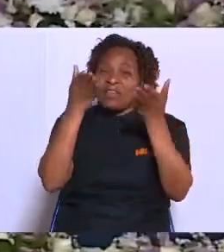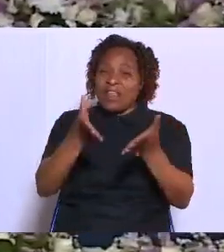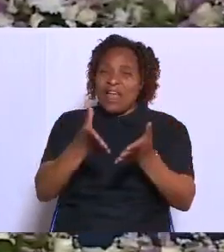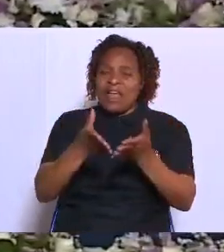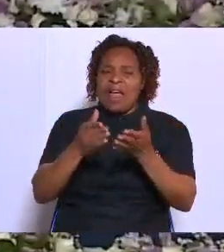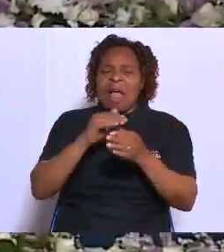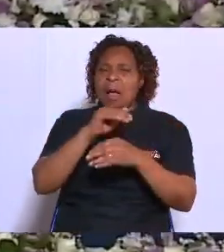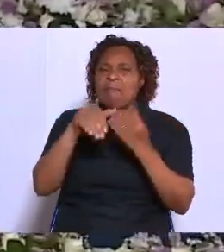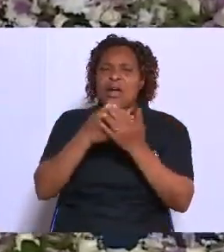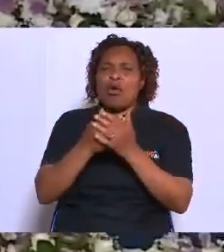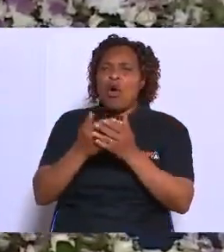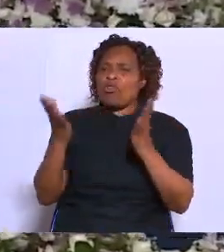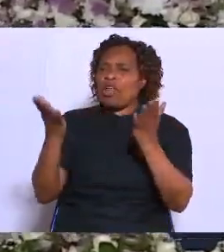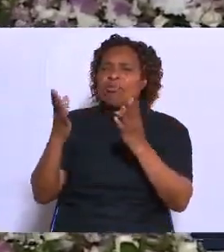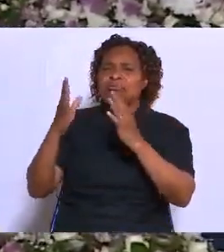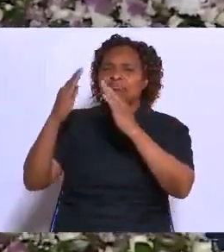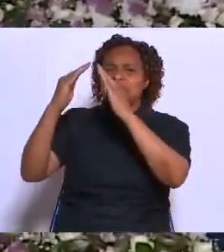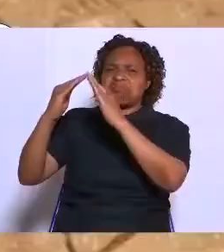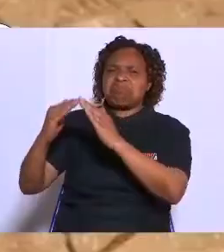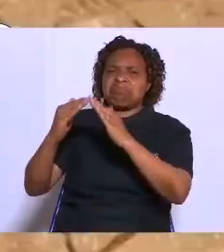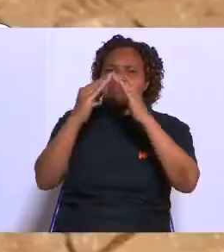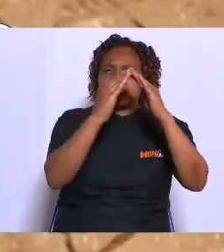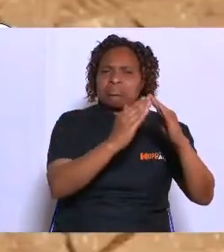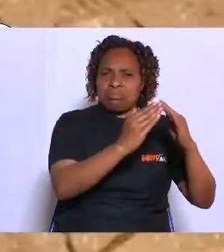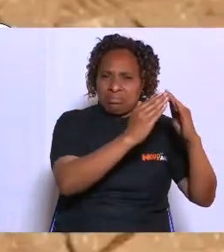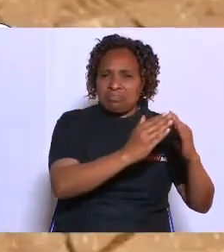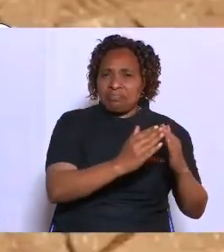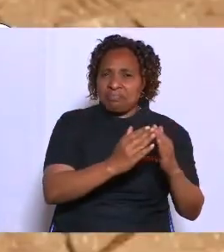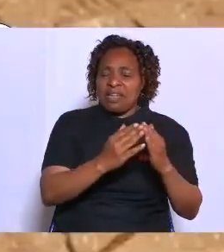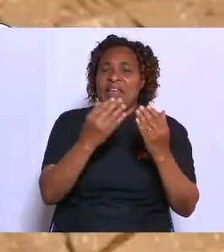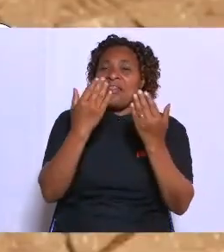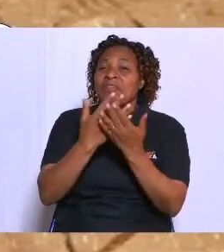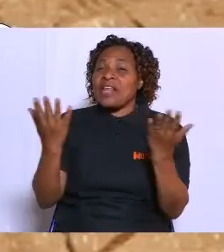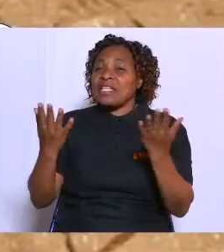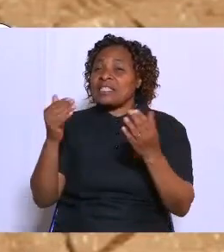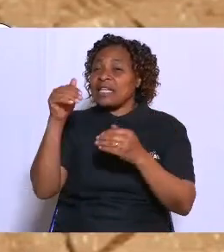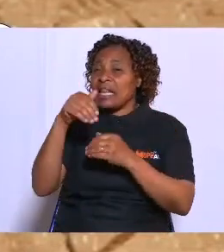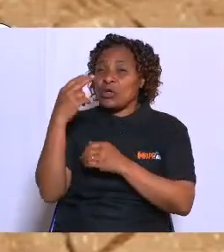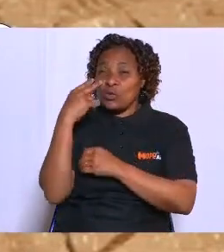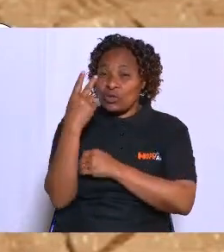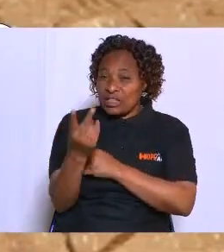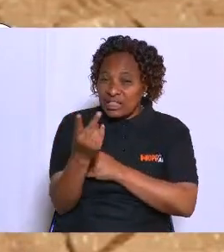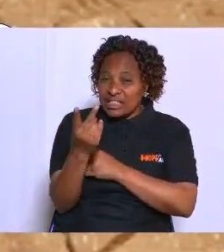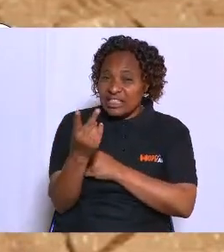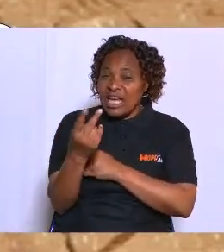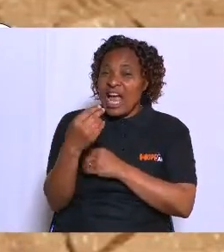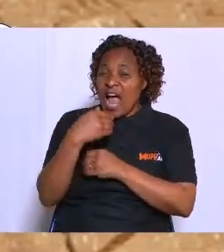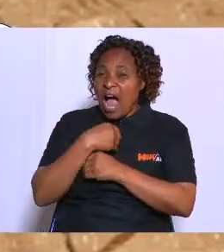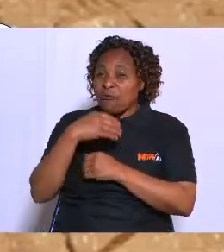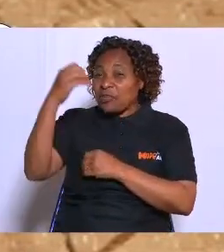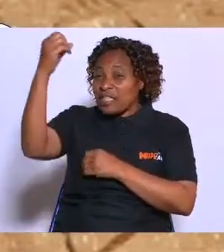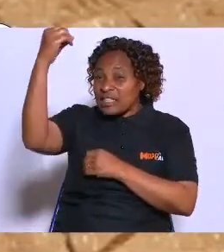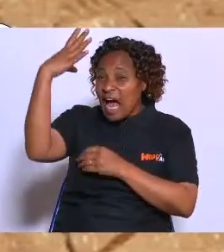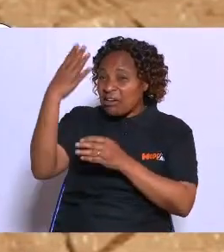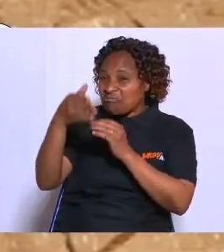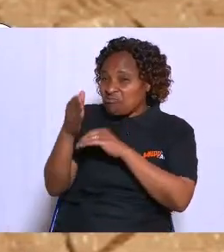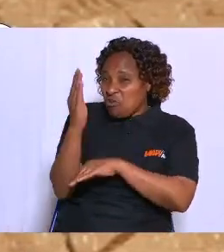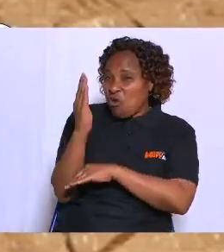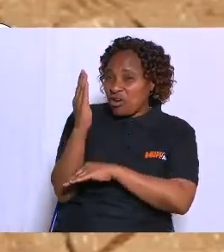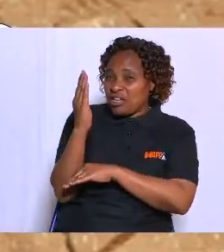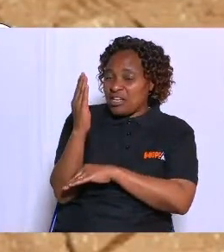pyramids and if you look at this pyramid the side of it you'll see it has the Sun God